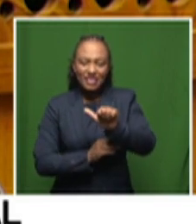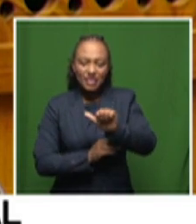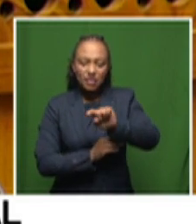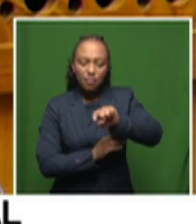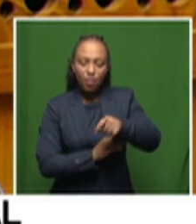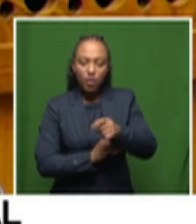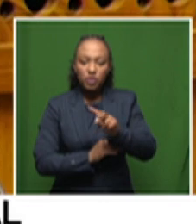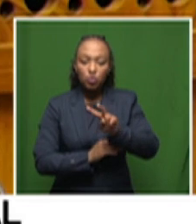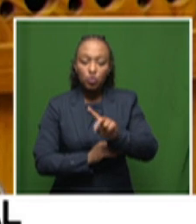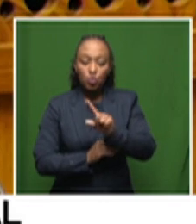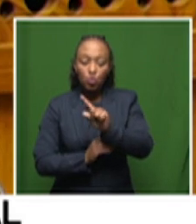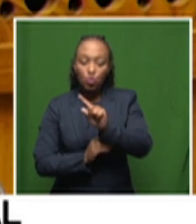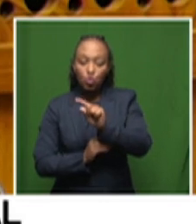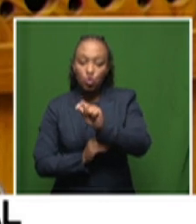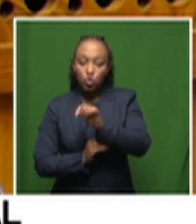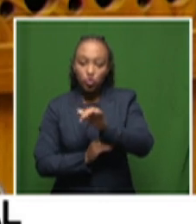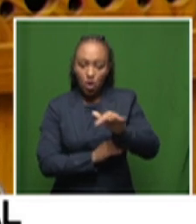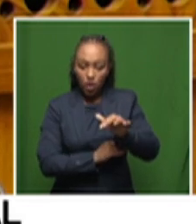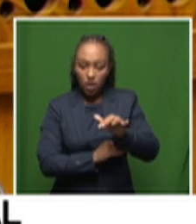trillion over the